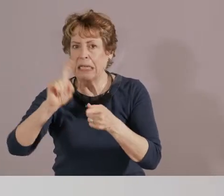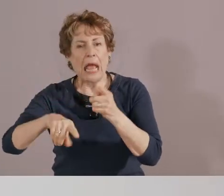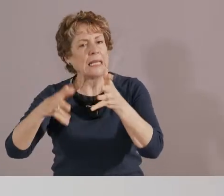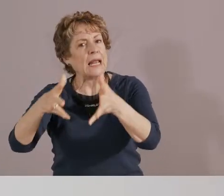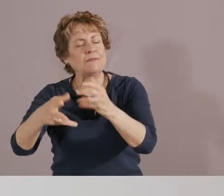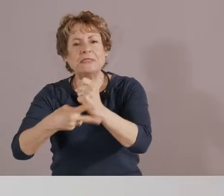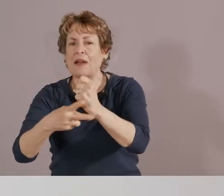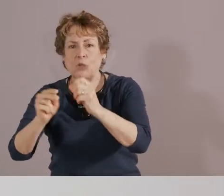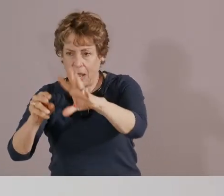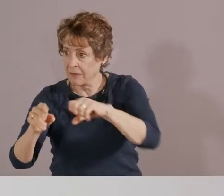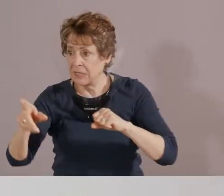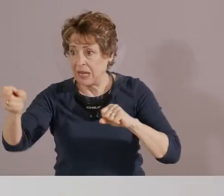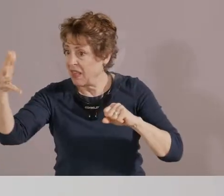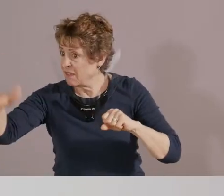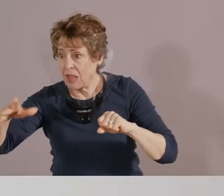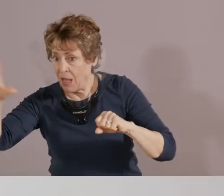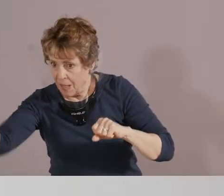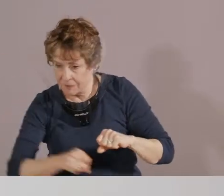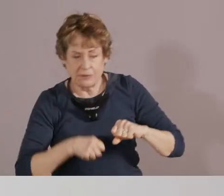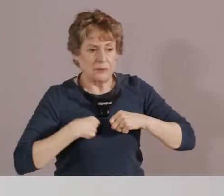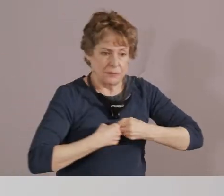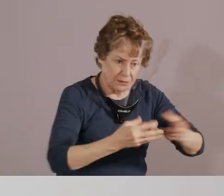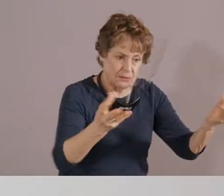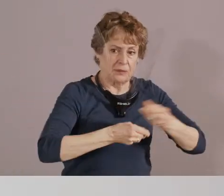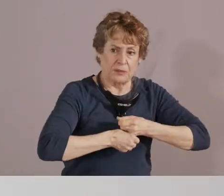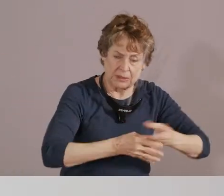Okay, Amanda Morris.